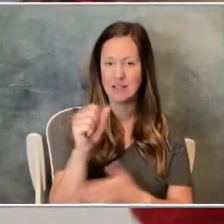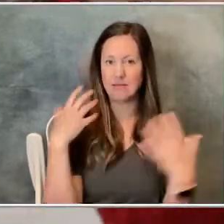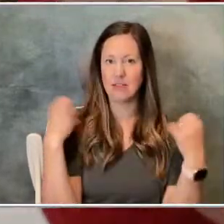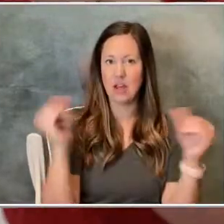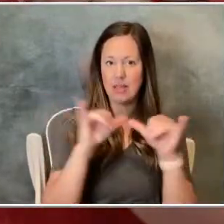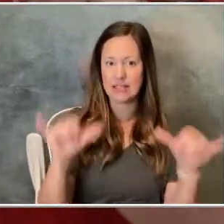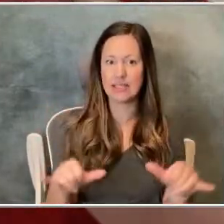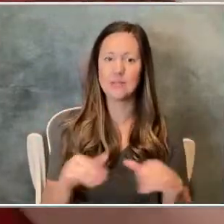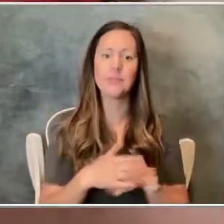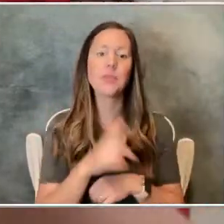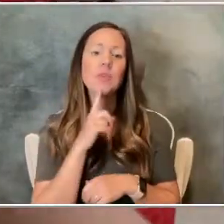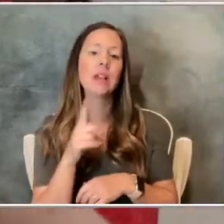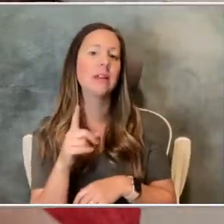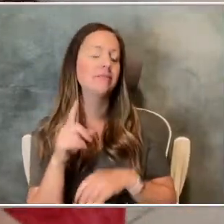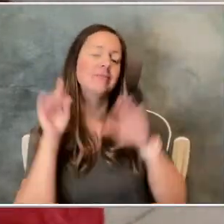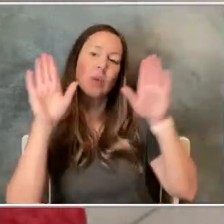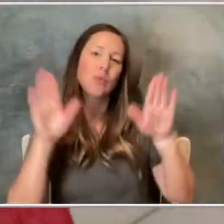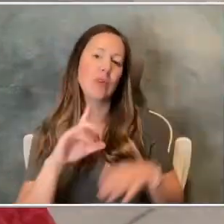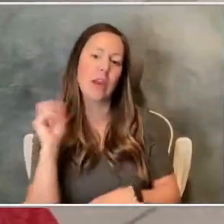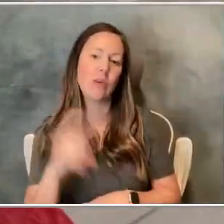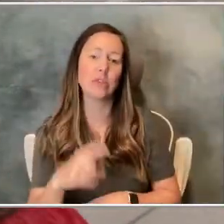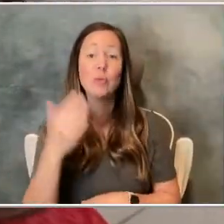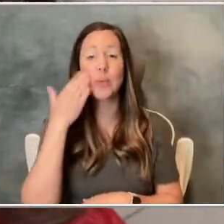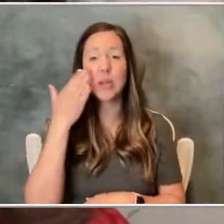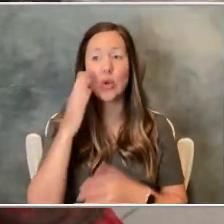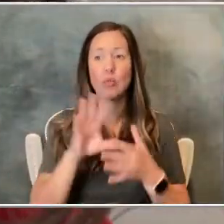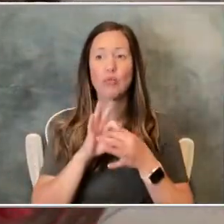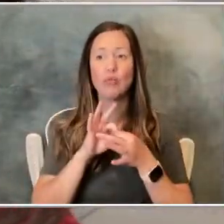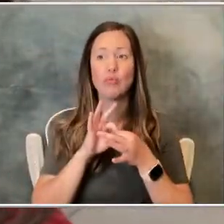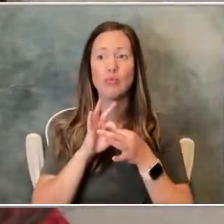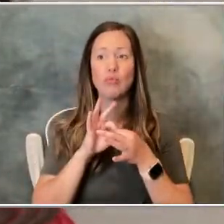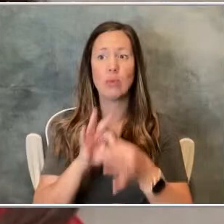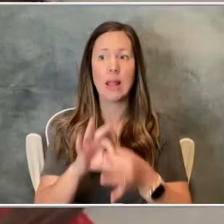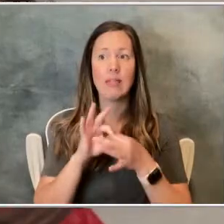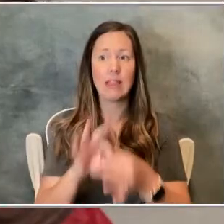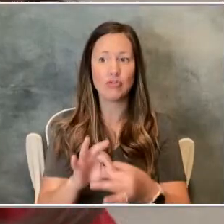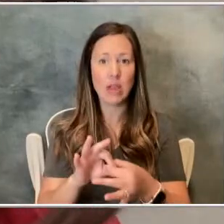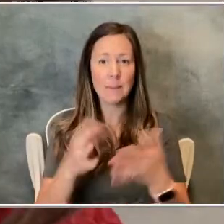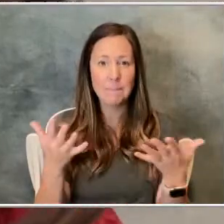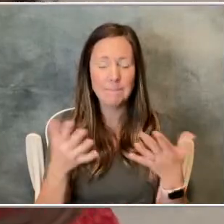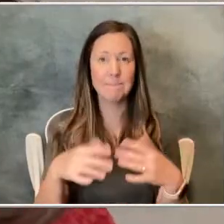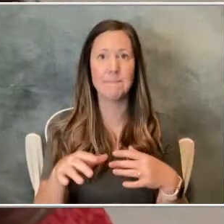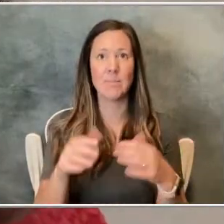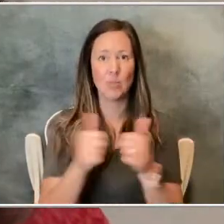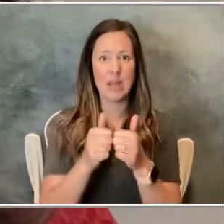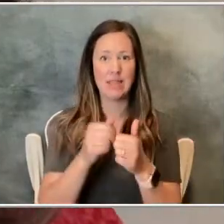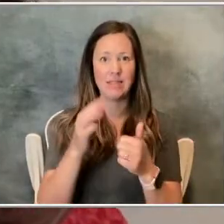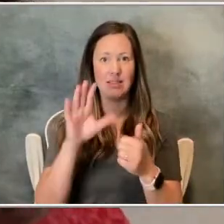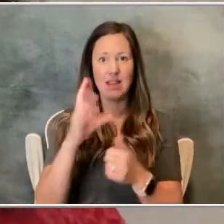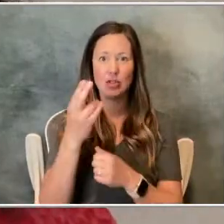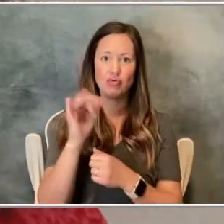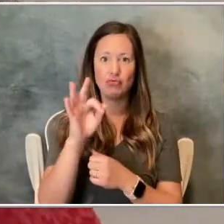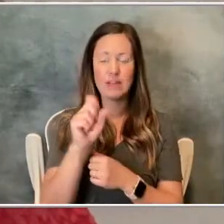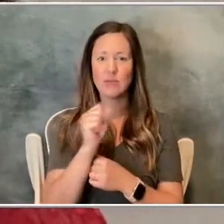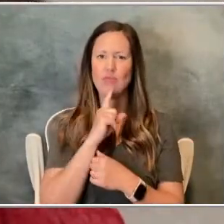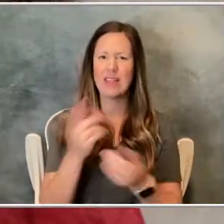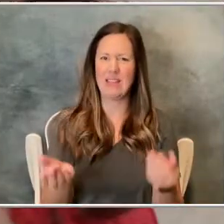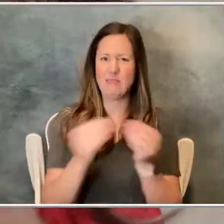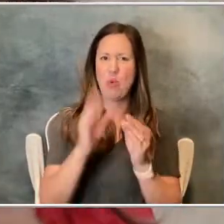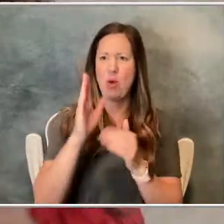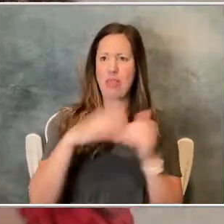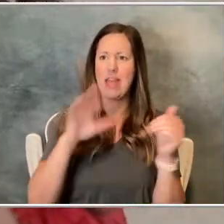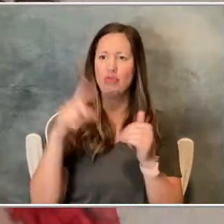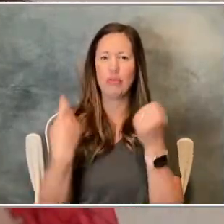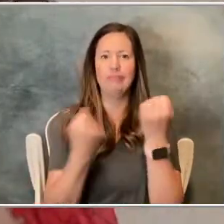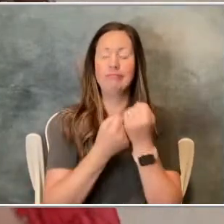And really, what we know is the relationship we have with the Chiefs is far more than a sponsorship or a vendor. We're truly partners.